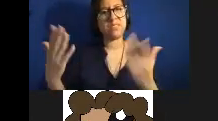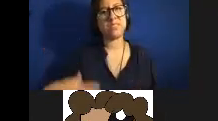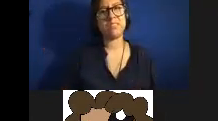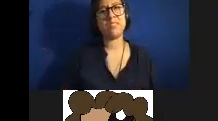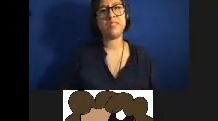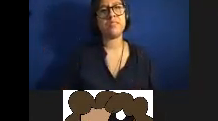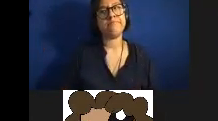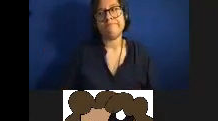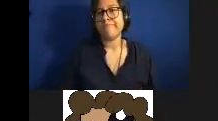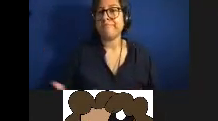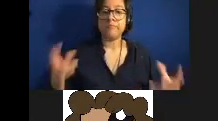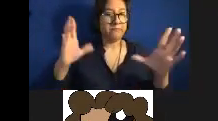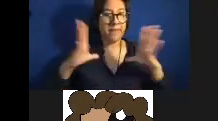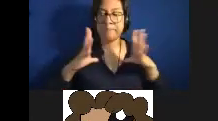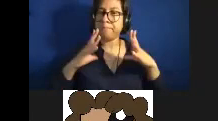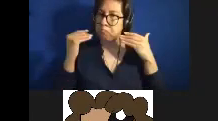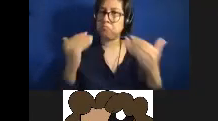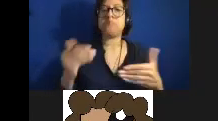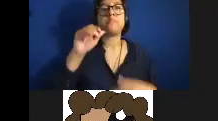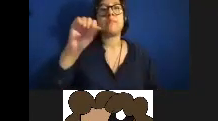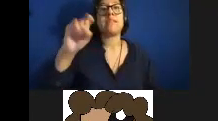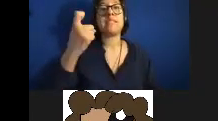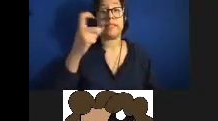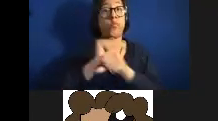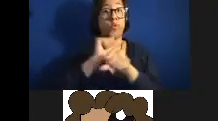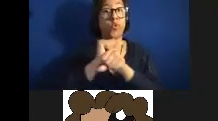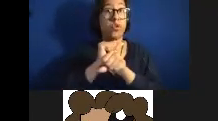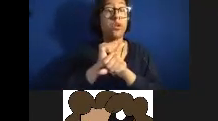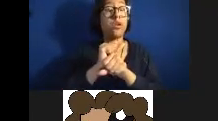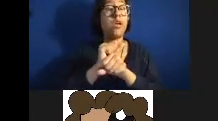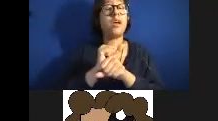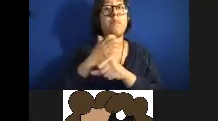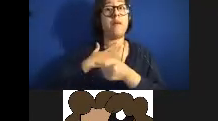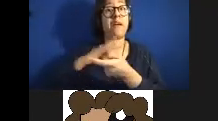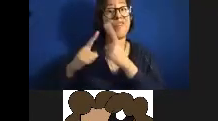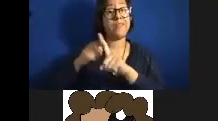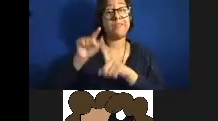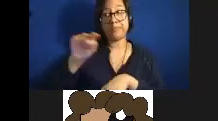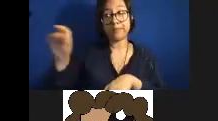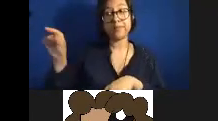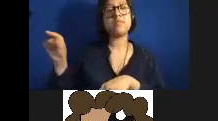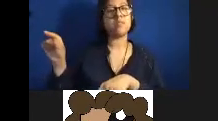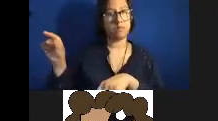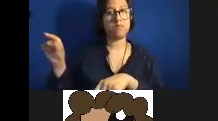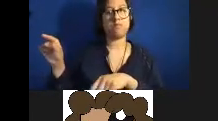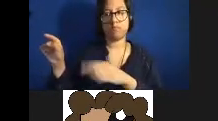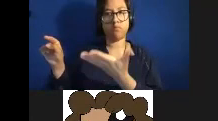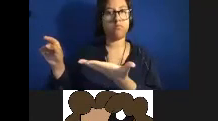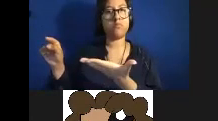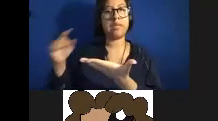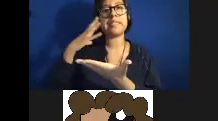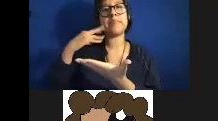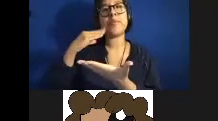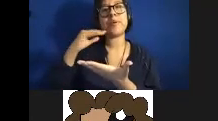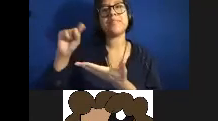those are the only things they can turn to. And I've had a few friends who've been involved in that. This